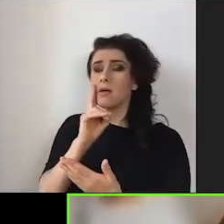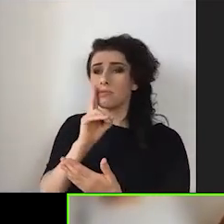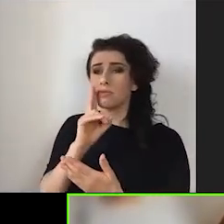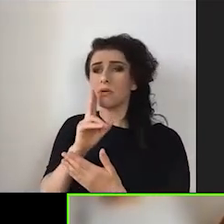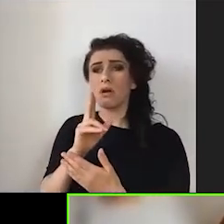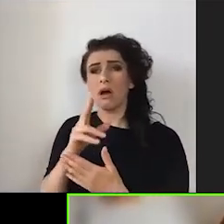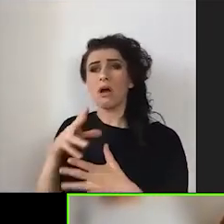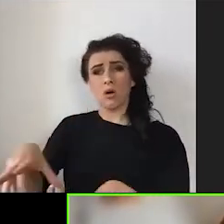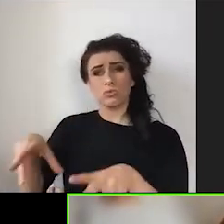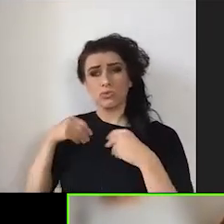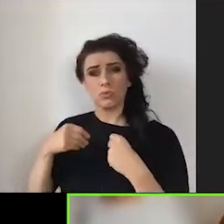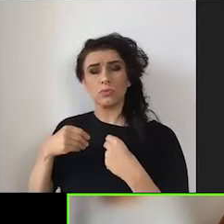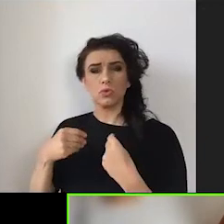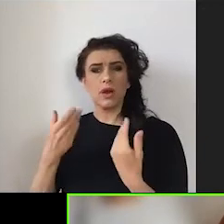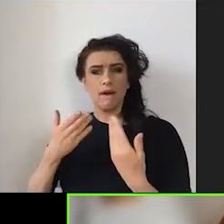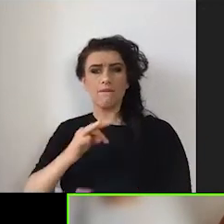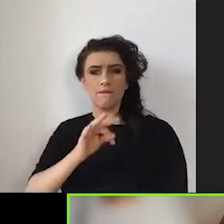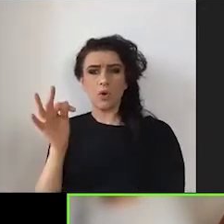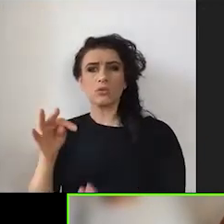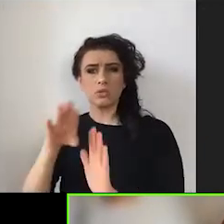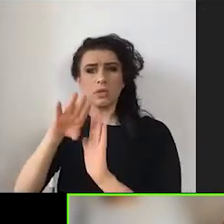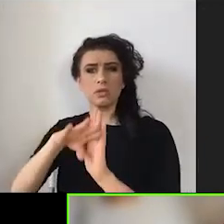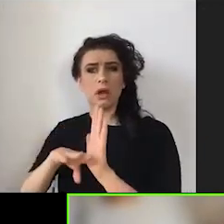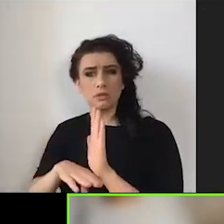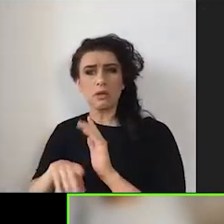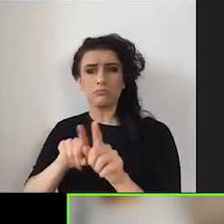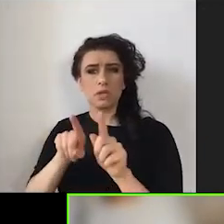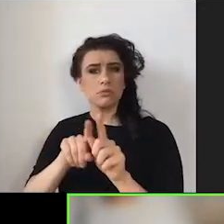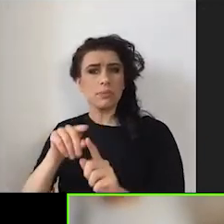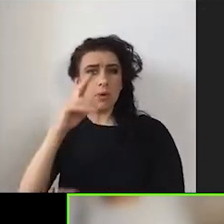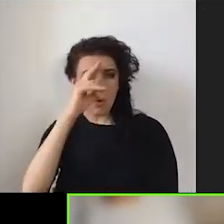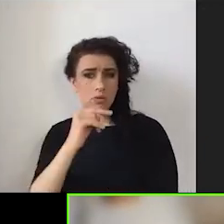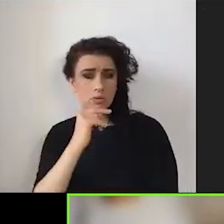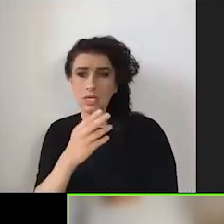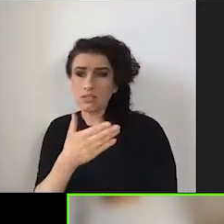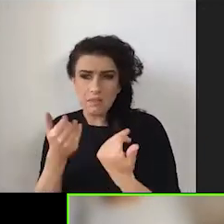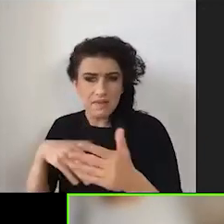must. They don't have other option. And they